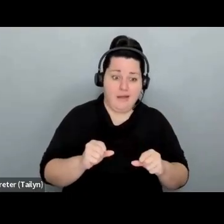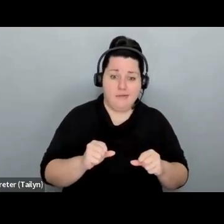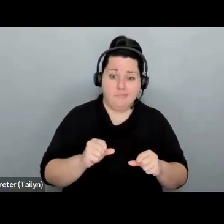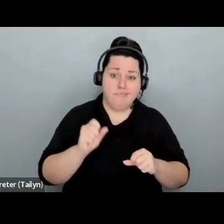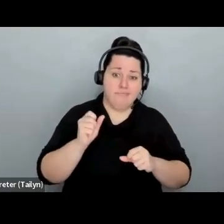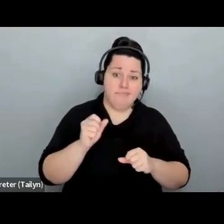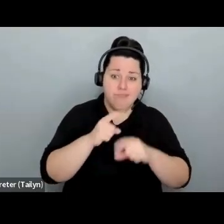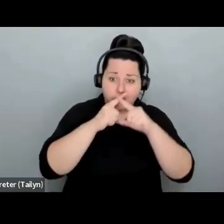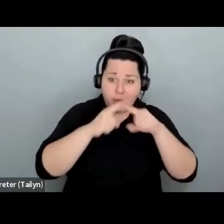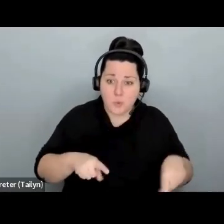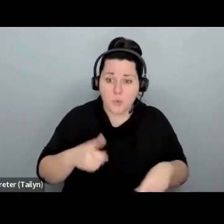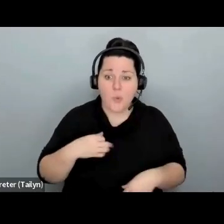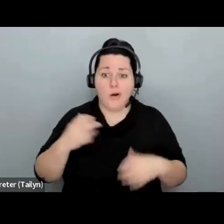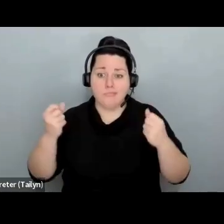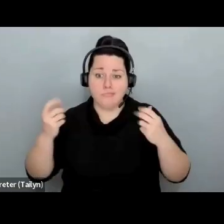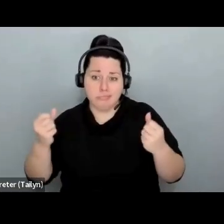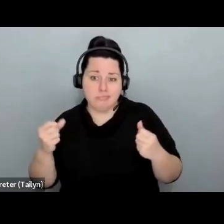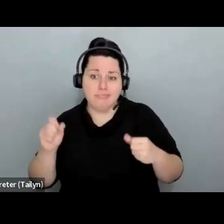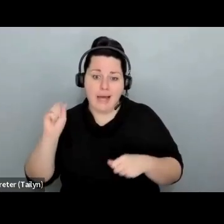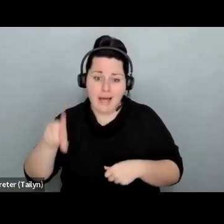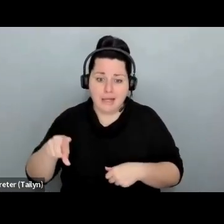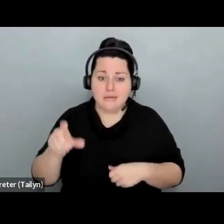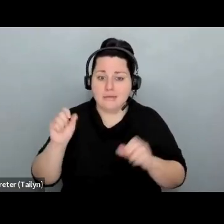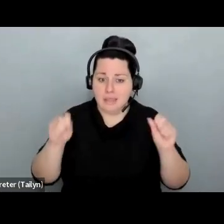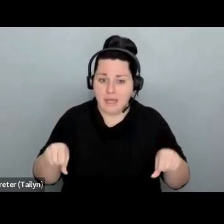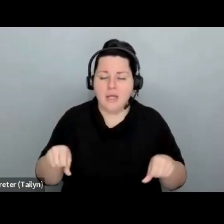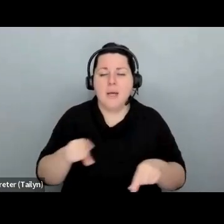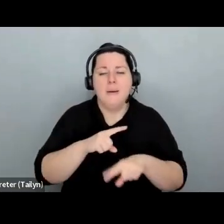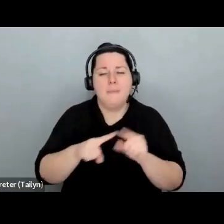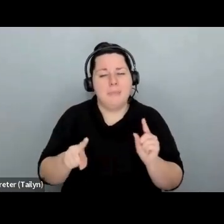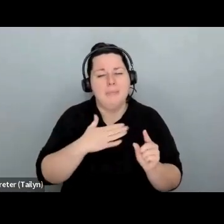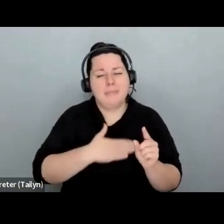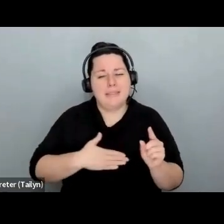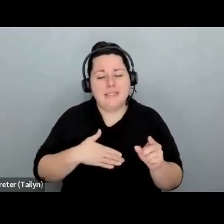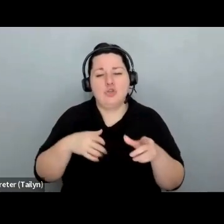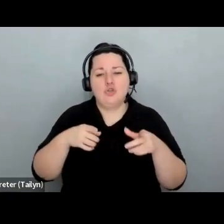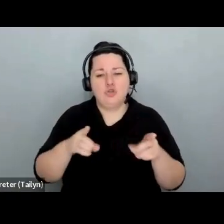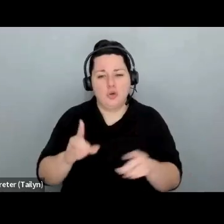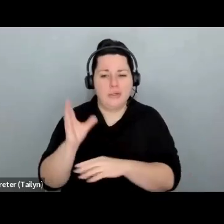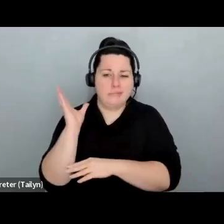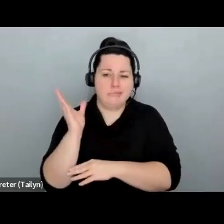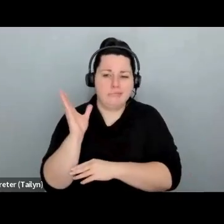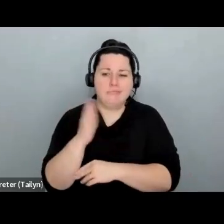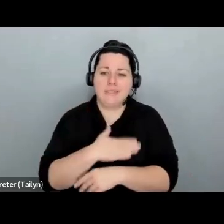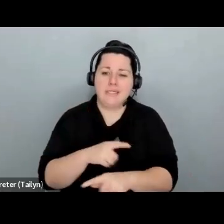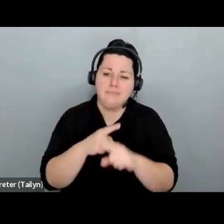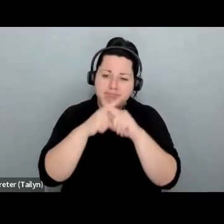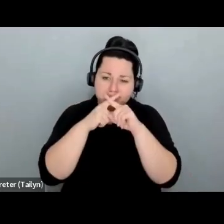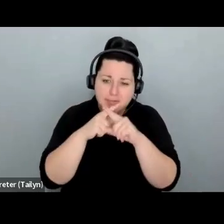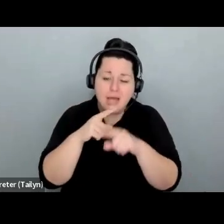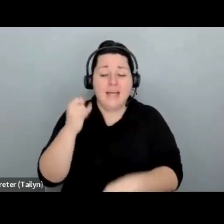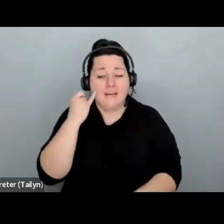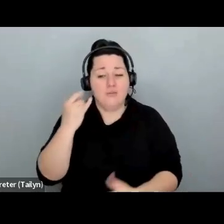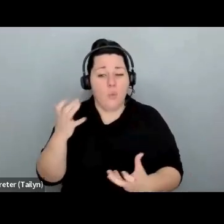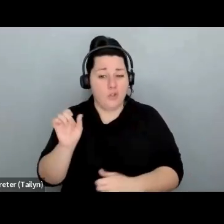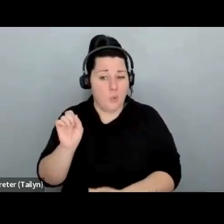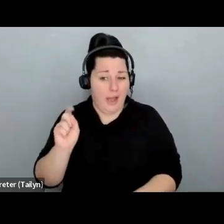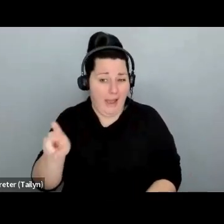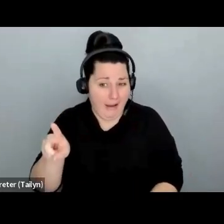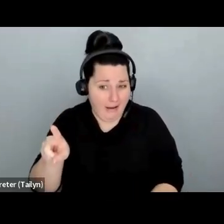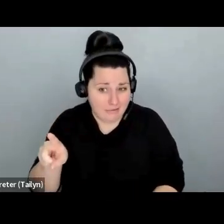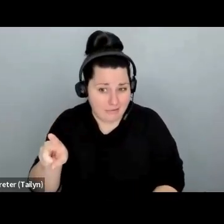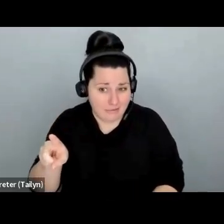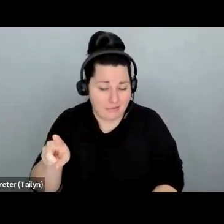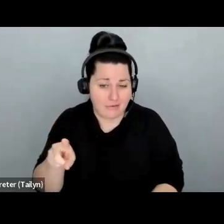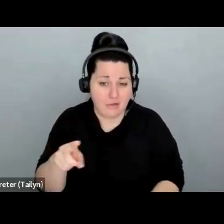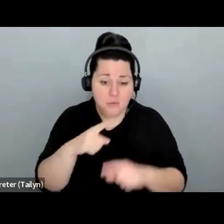questions. But we do ask that you remain muted, and if you would like to ask the question with your